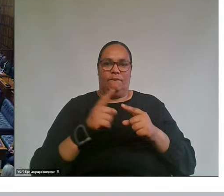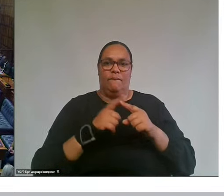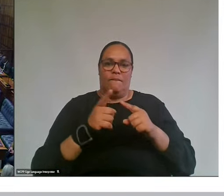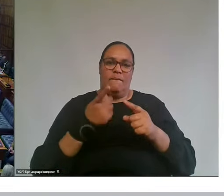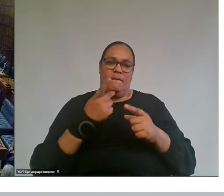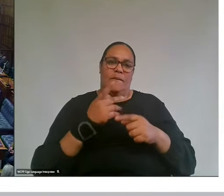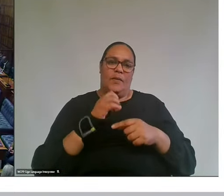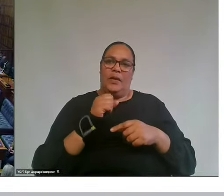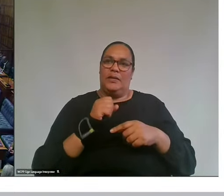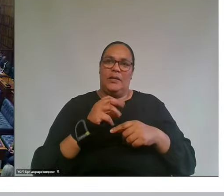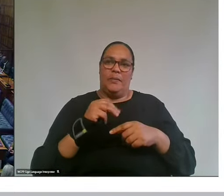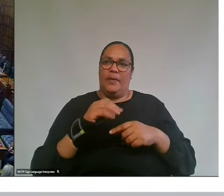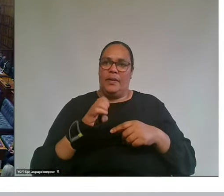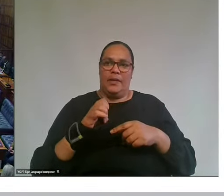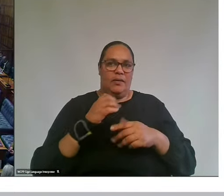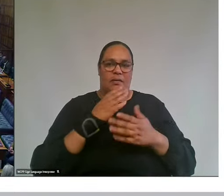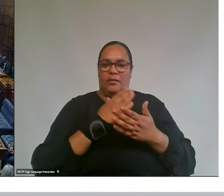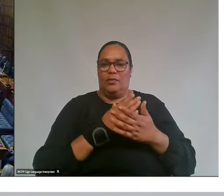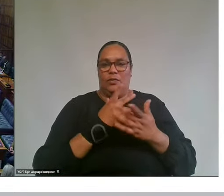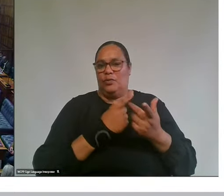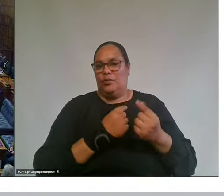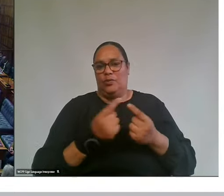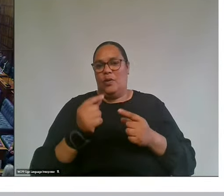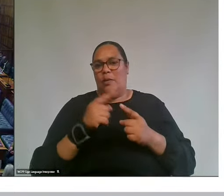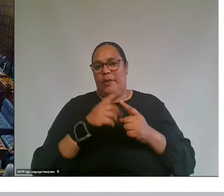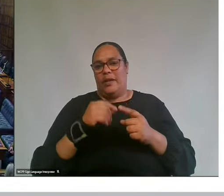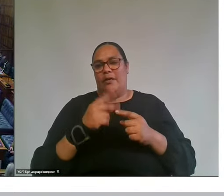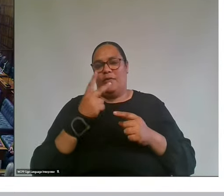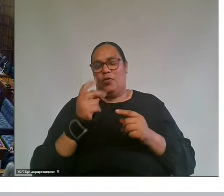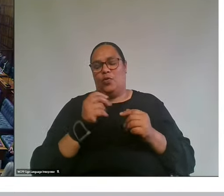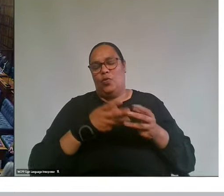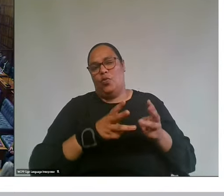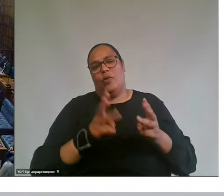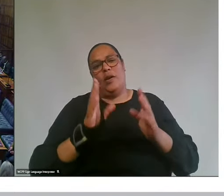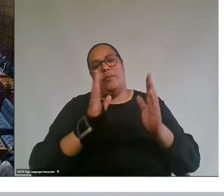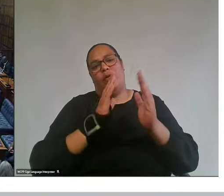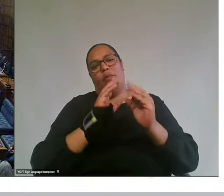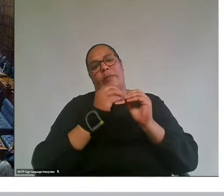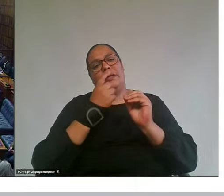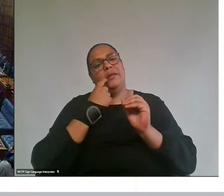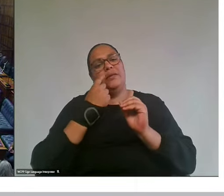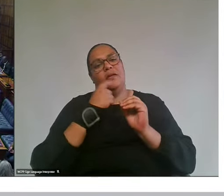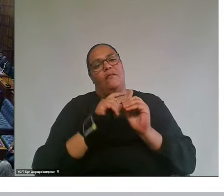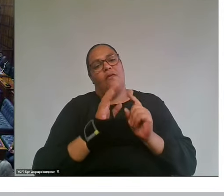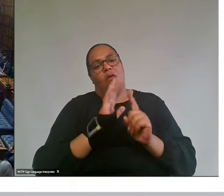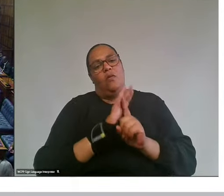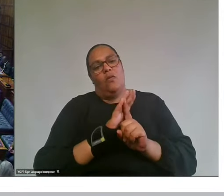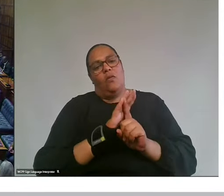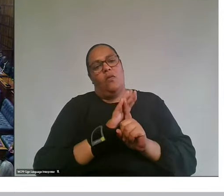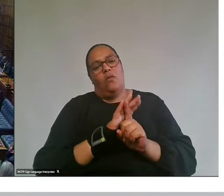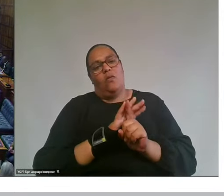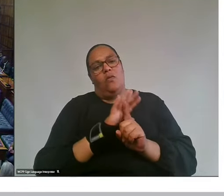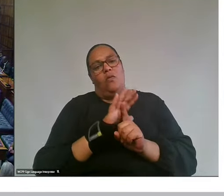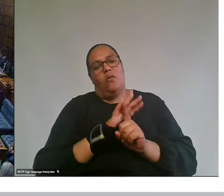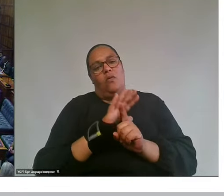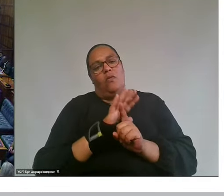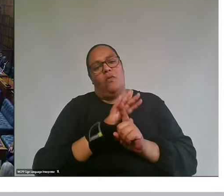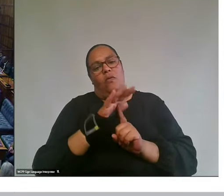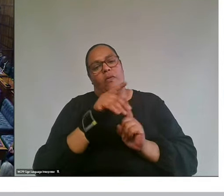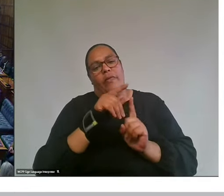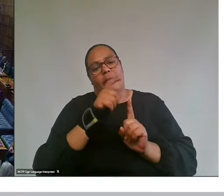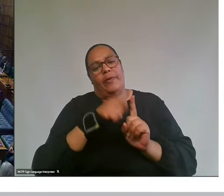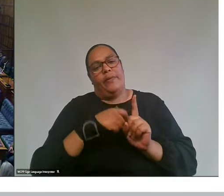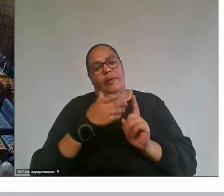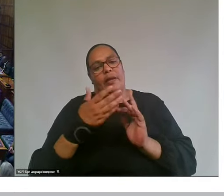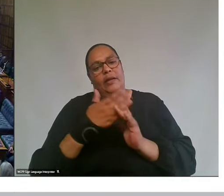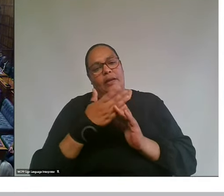for smmes to access tenders so there's a two PR approach number one make it easier for for for for um for to access